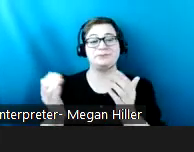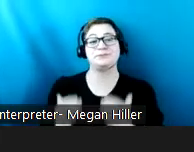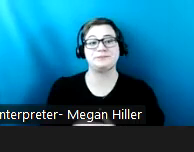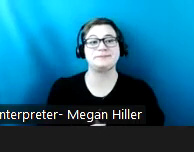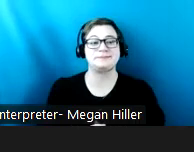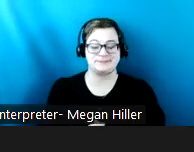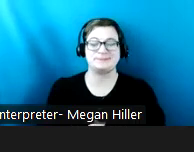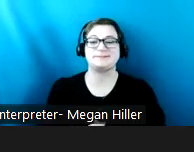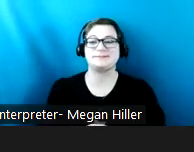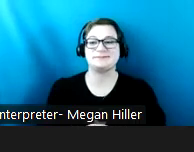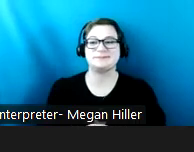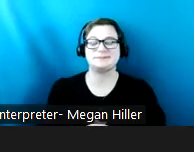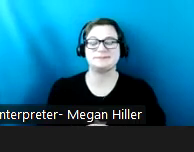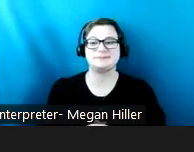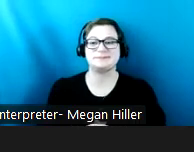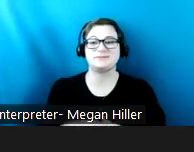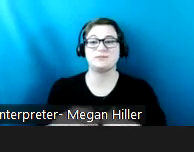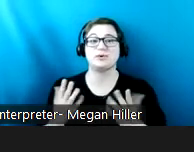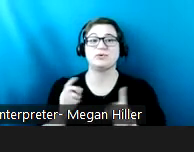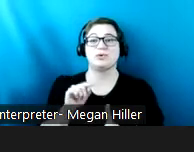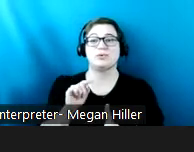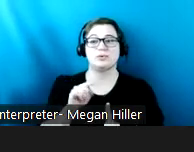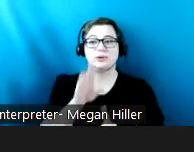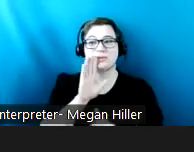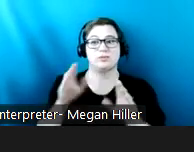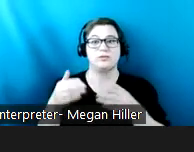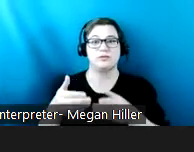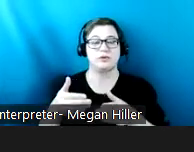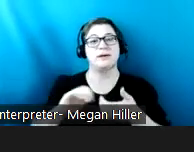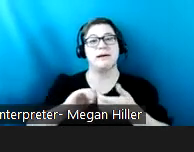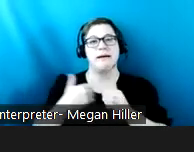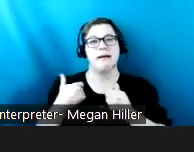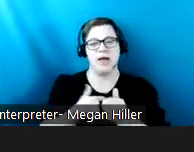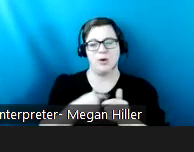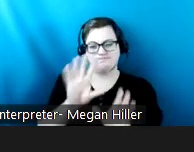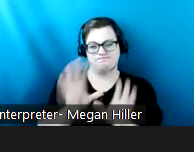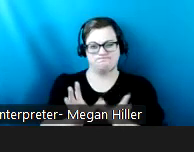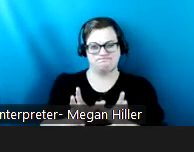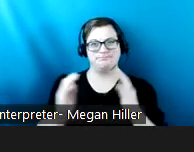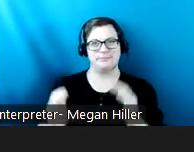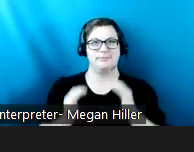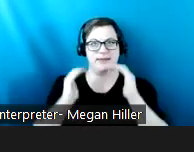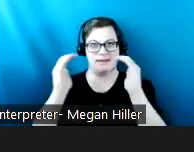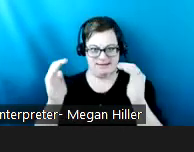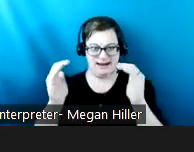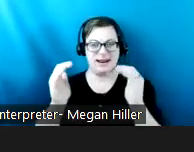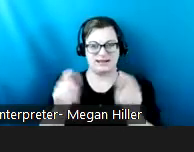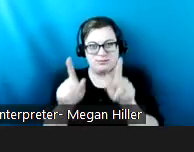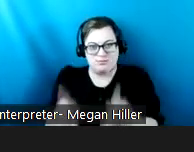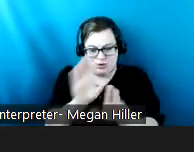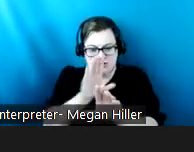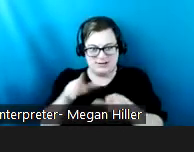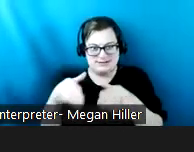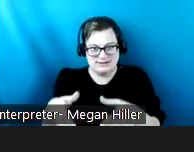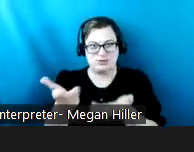go. So this slide focuses on how we're trying to make sure to enhance person-centered services, even